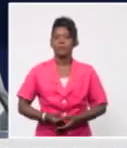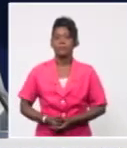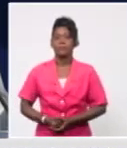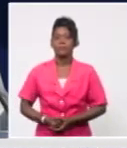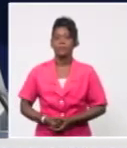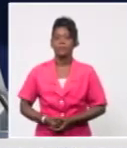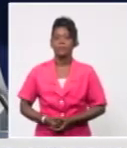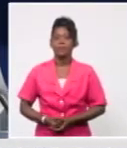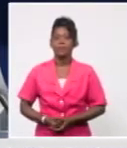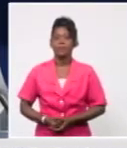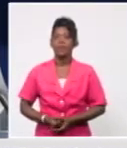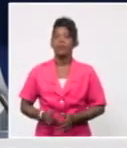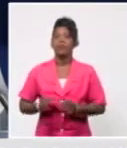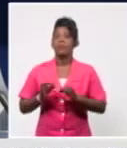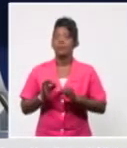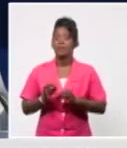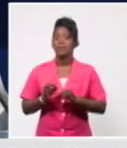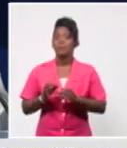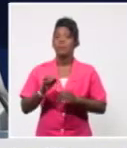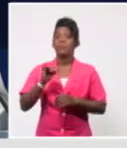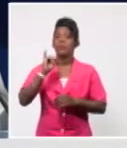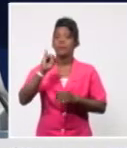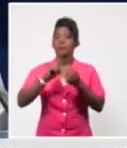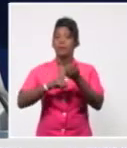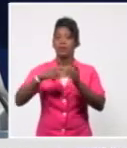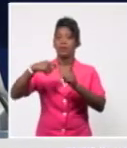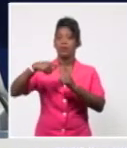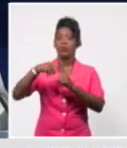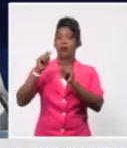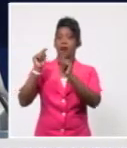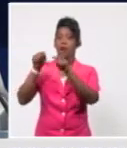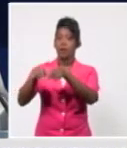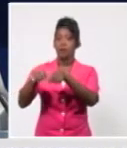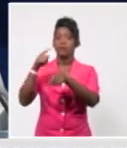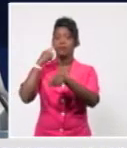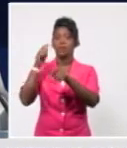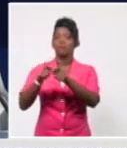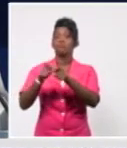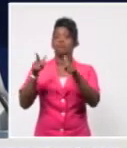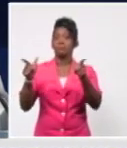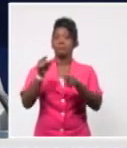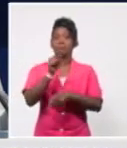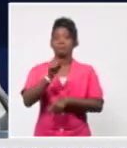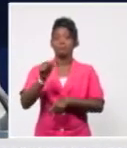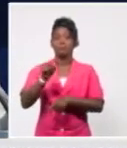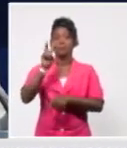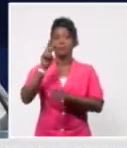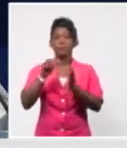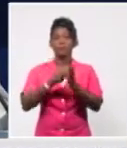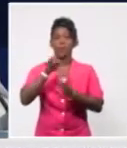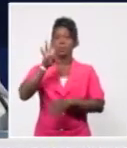1,081 in Villa Clara's Hygiene, Epidemiology and Microbiology Center,